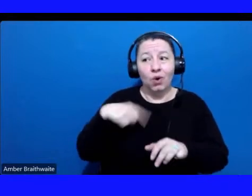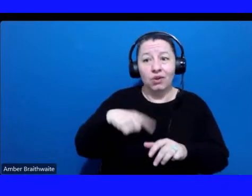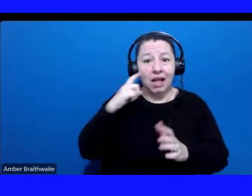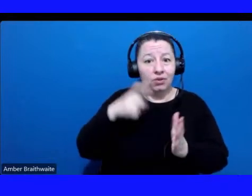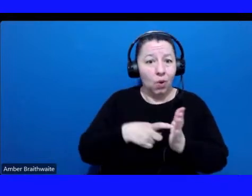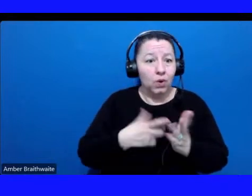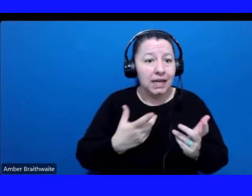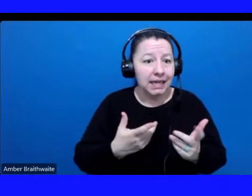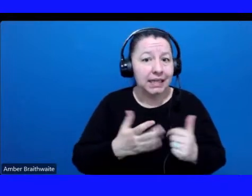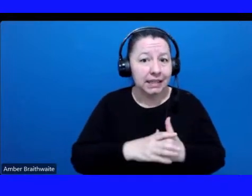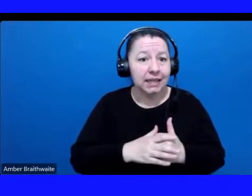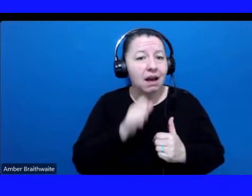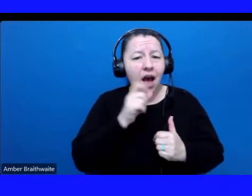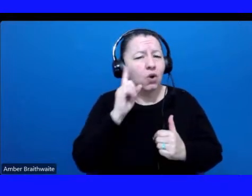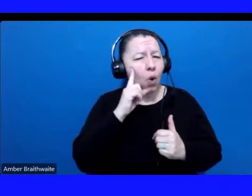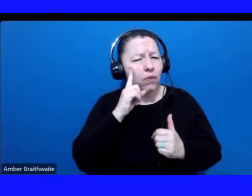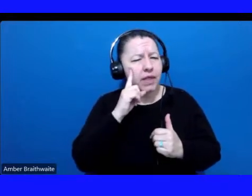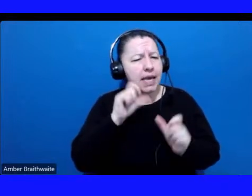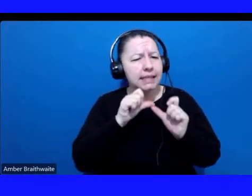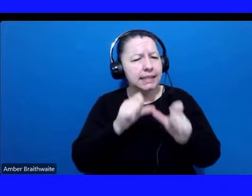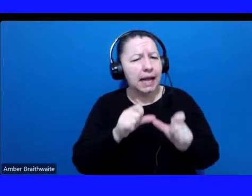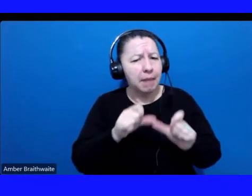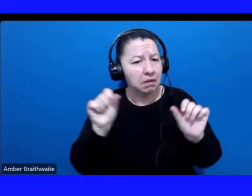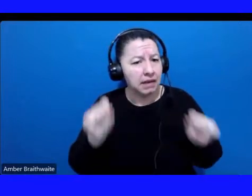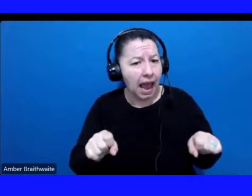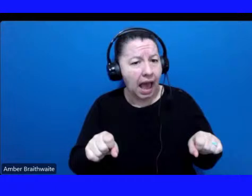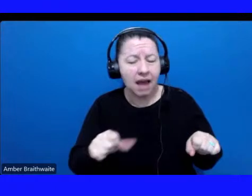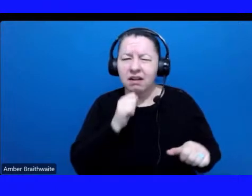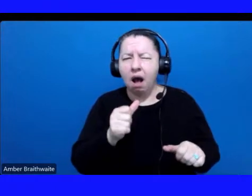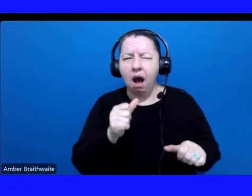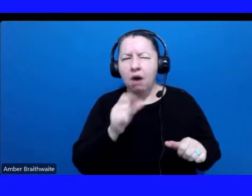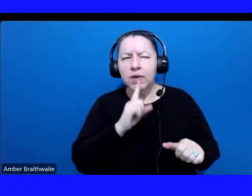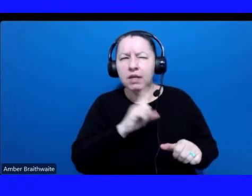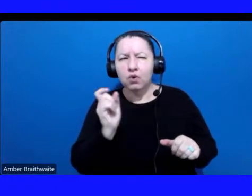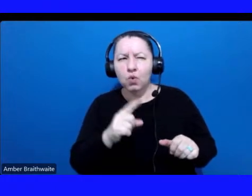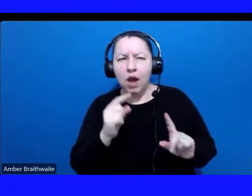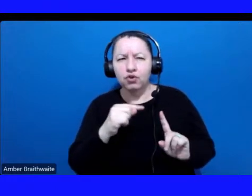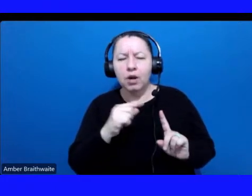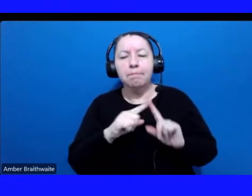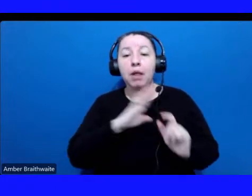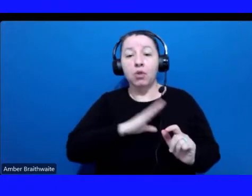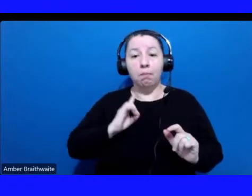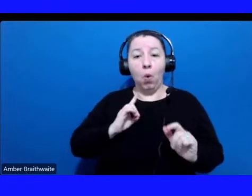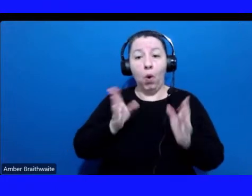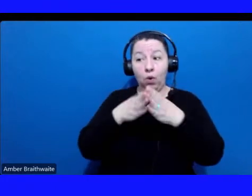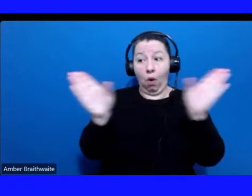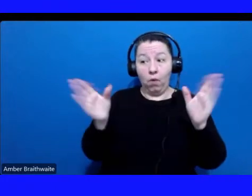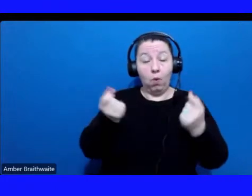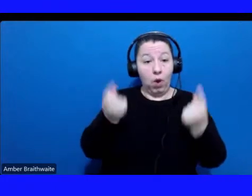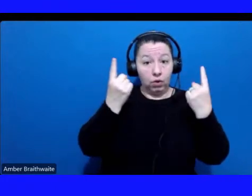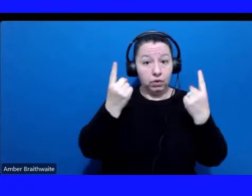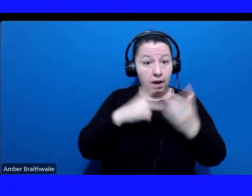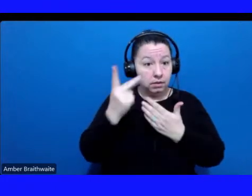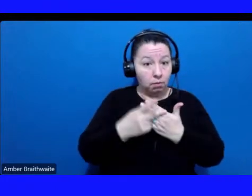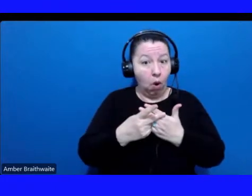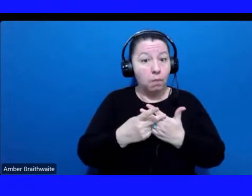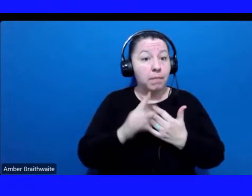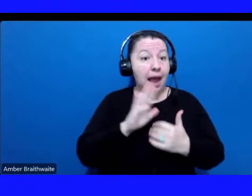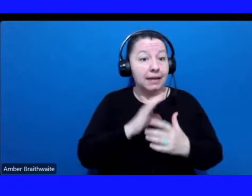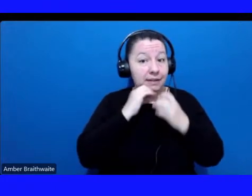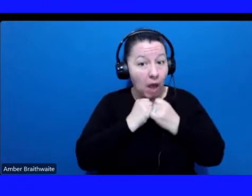I'll just second everything that Dr. Calamia said. It would be great to have the full board hear about this because of the way you're thinking